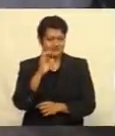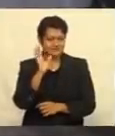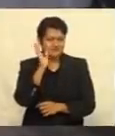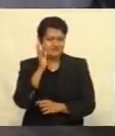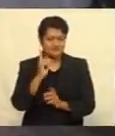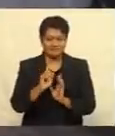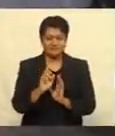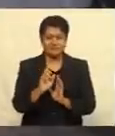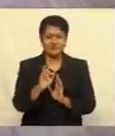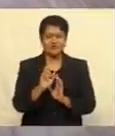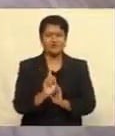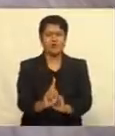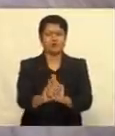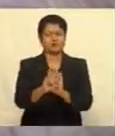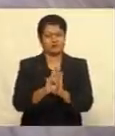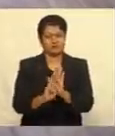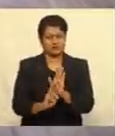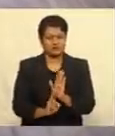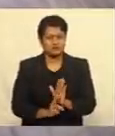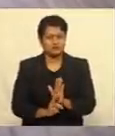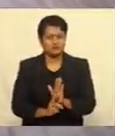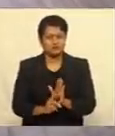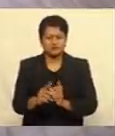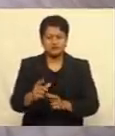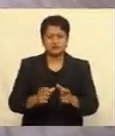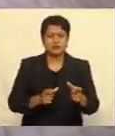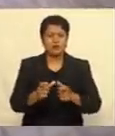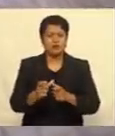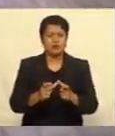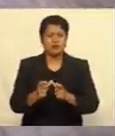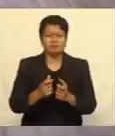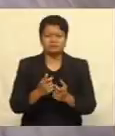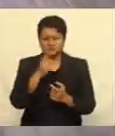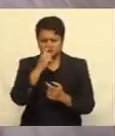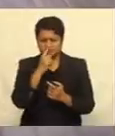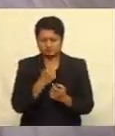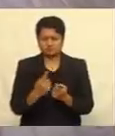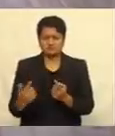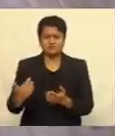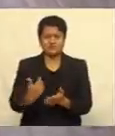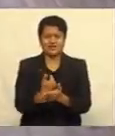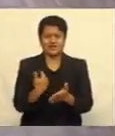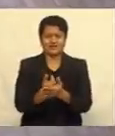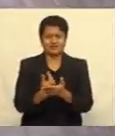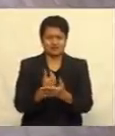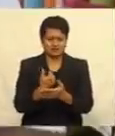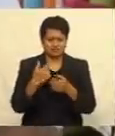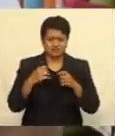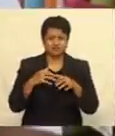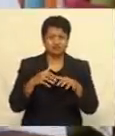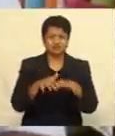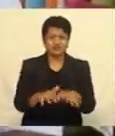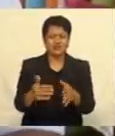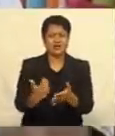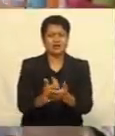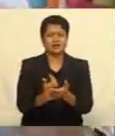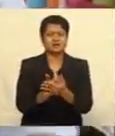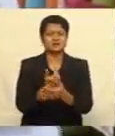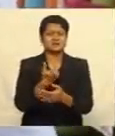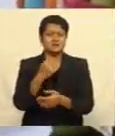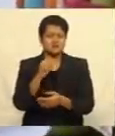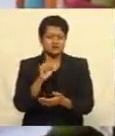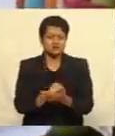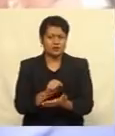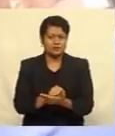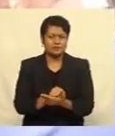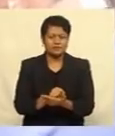are putting in stringent measures to control the crowd of shoppers entering their stores. They have to take all the temperature and the phone number